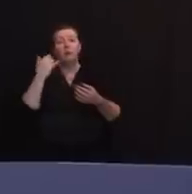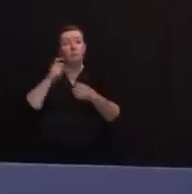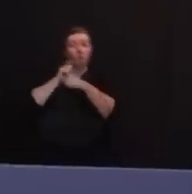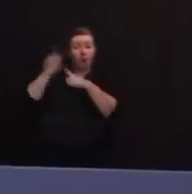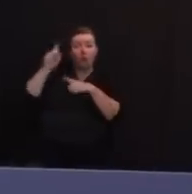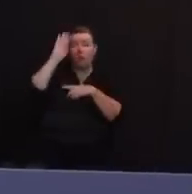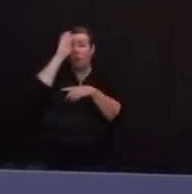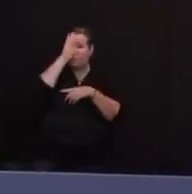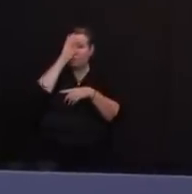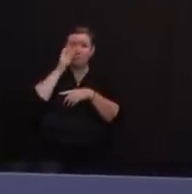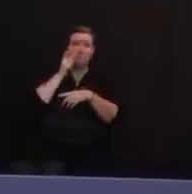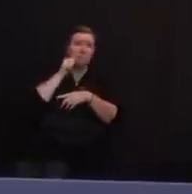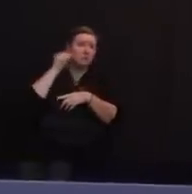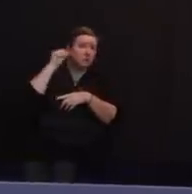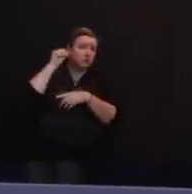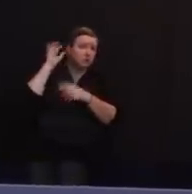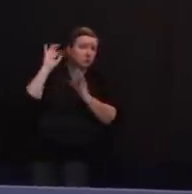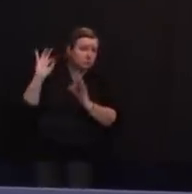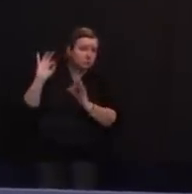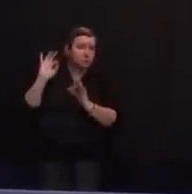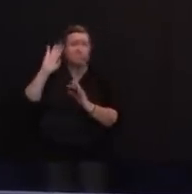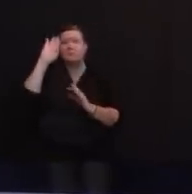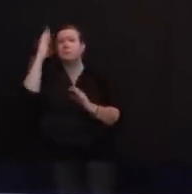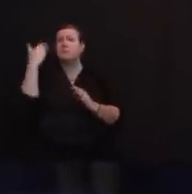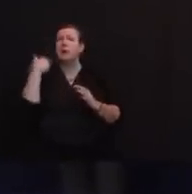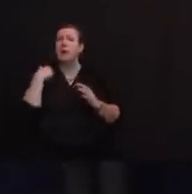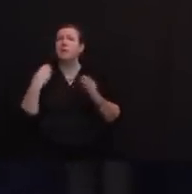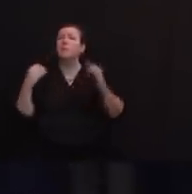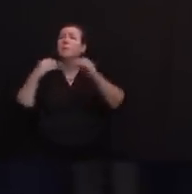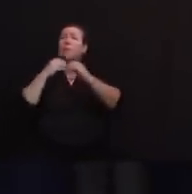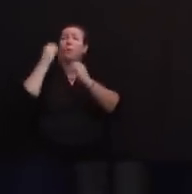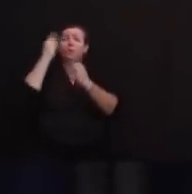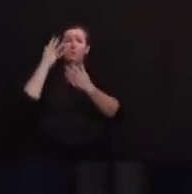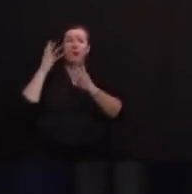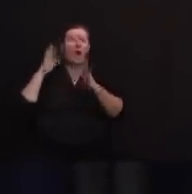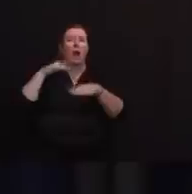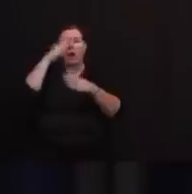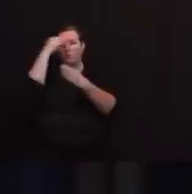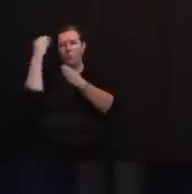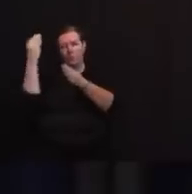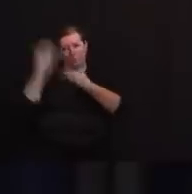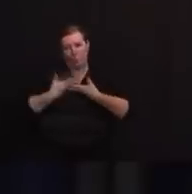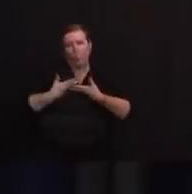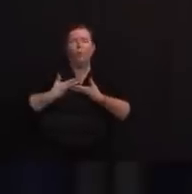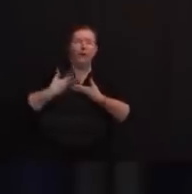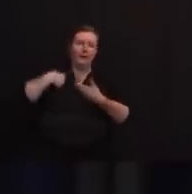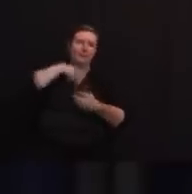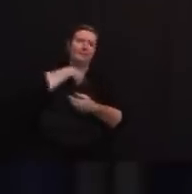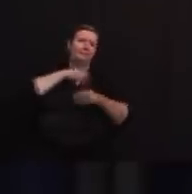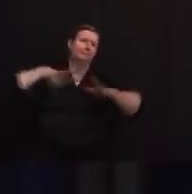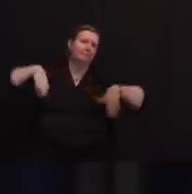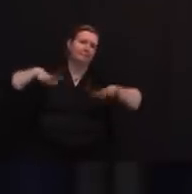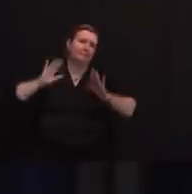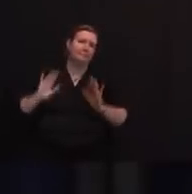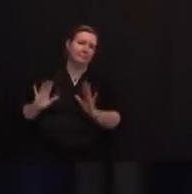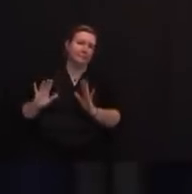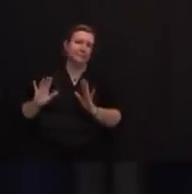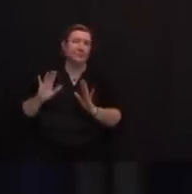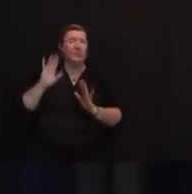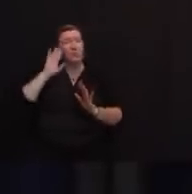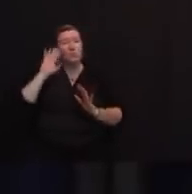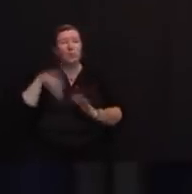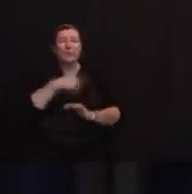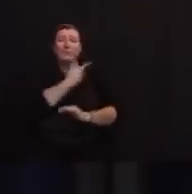believe there's some reporting lag. Secondarily, rolling out a massive vaccine program during